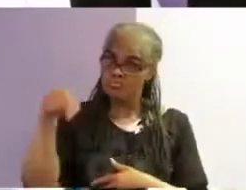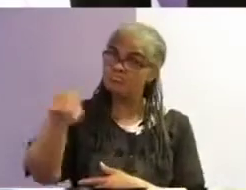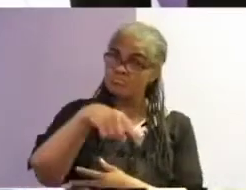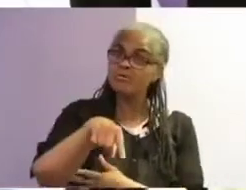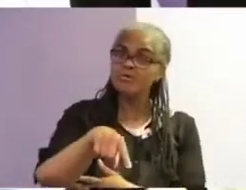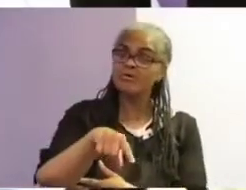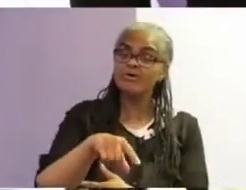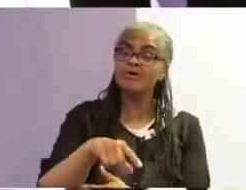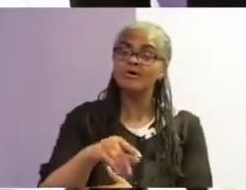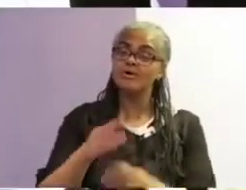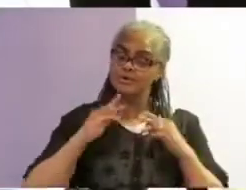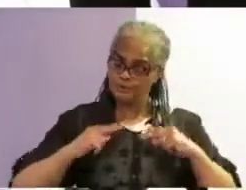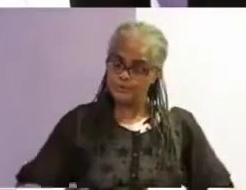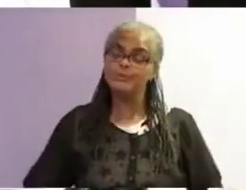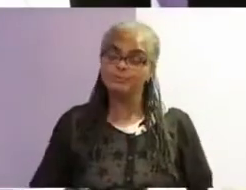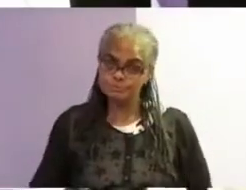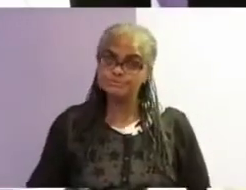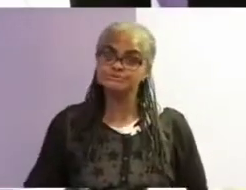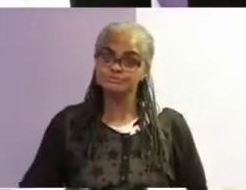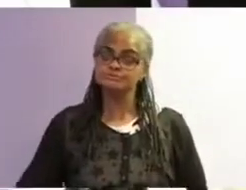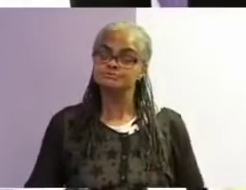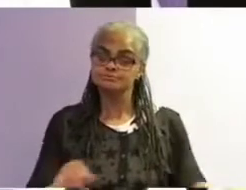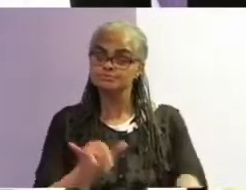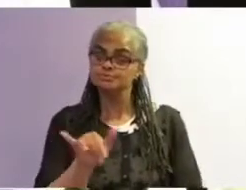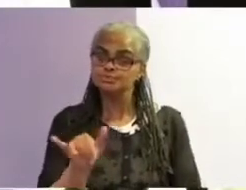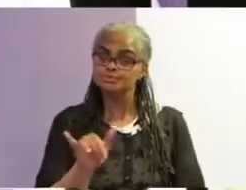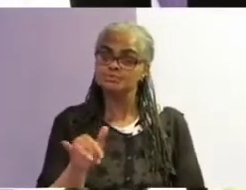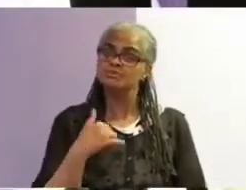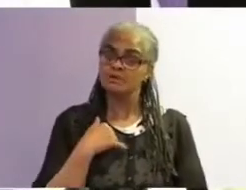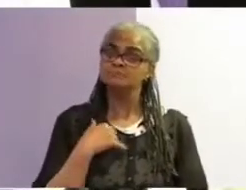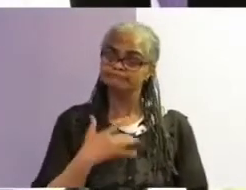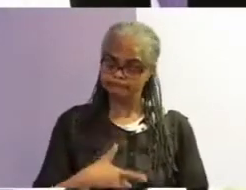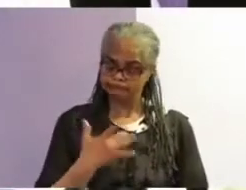They forget that we have feelings.